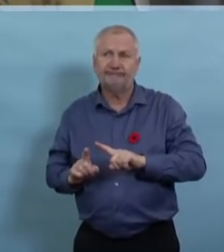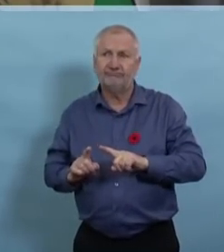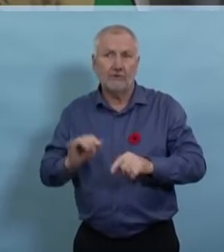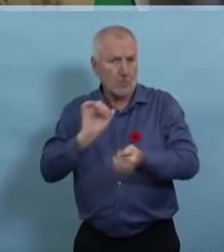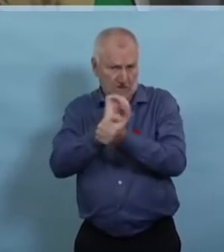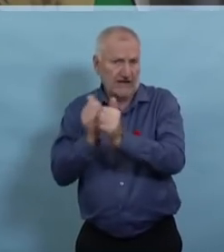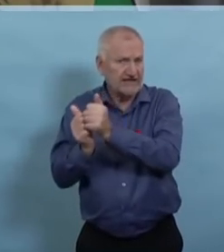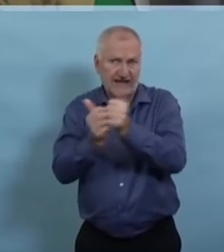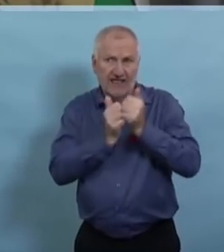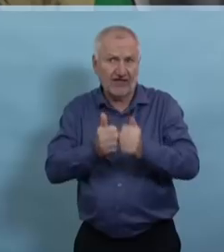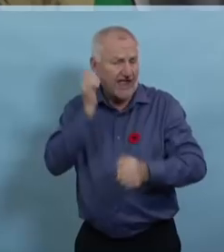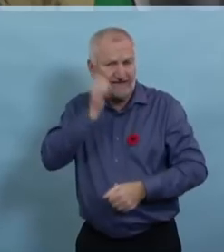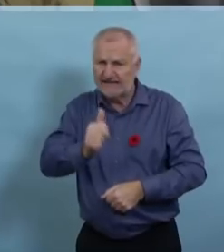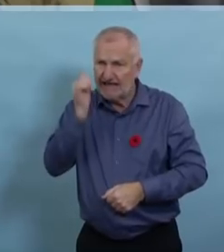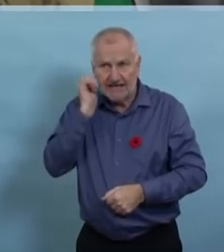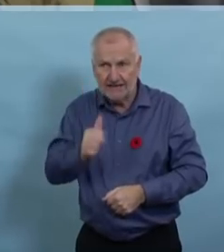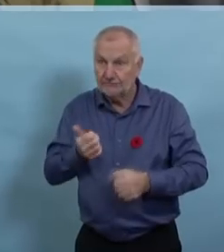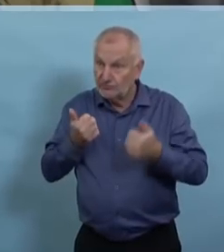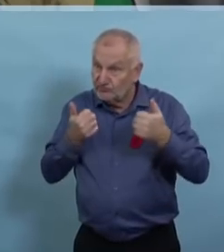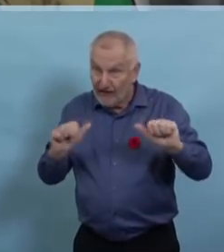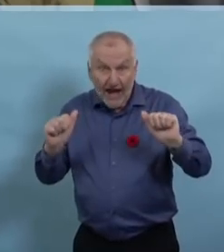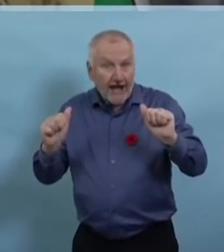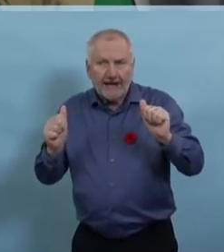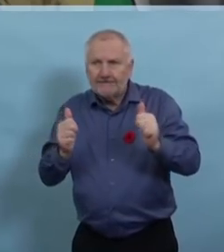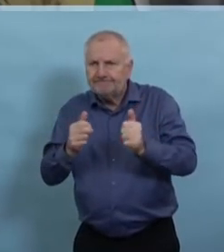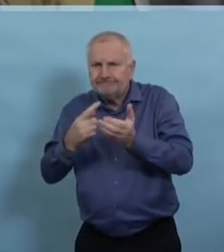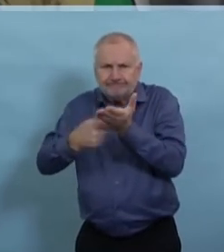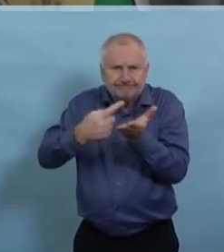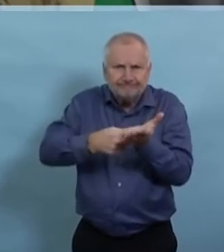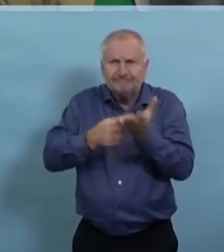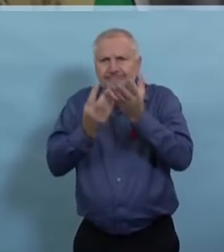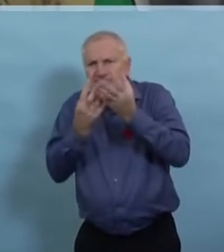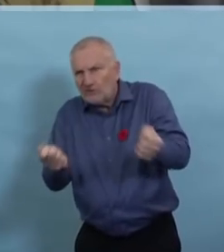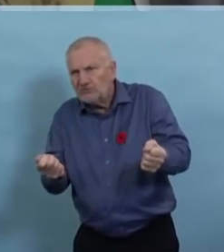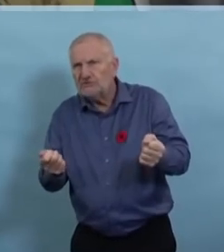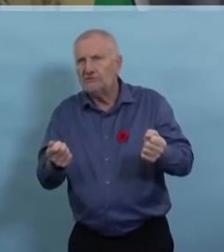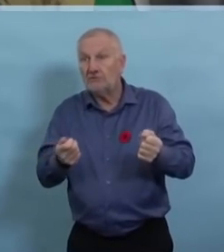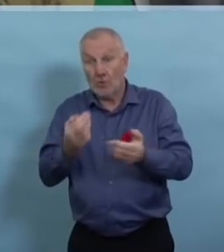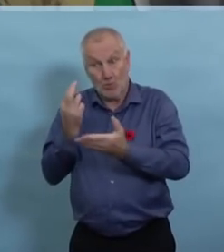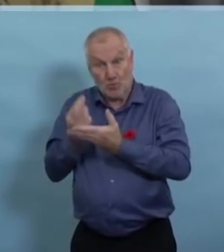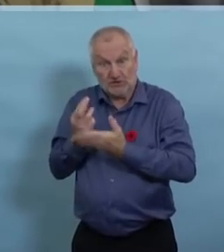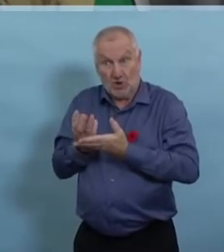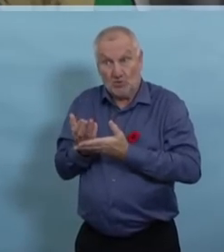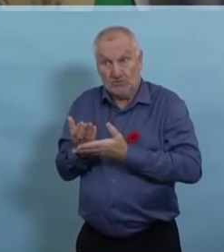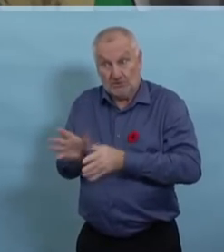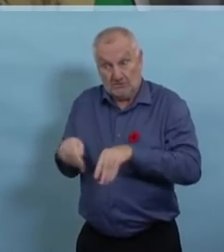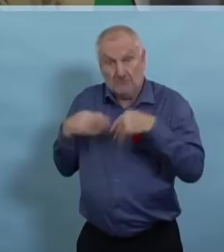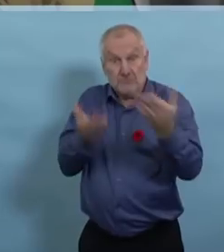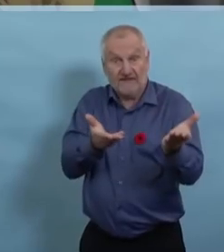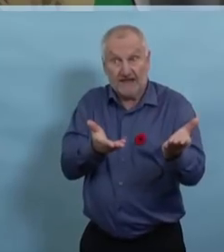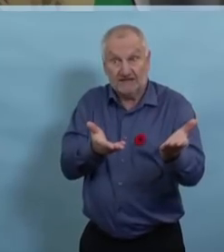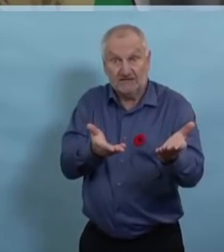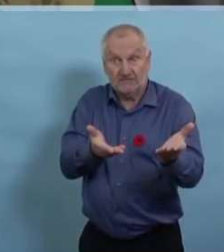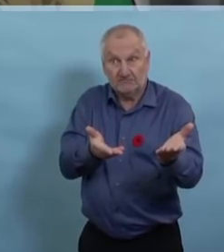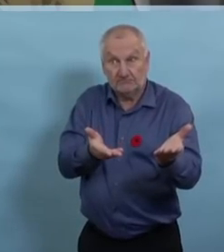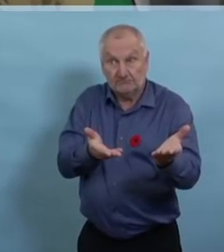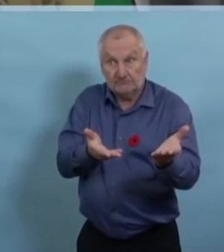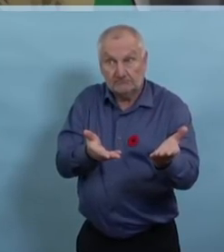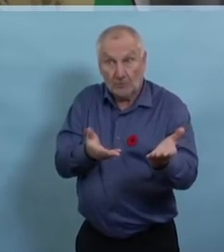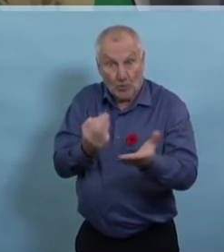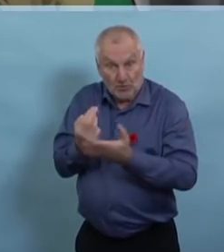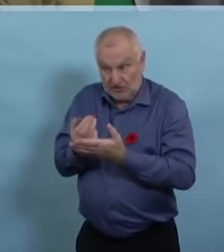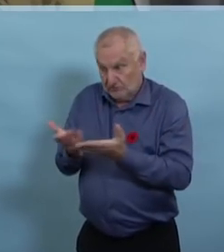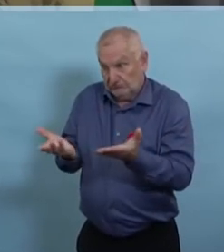resources made available. Those resources are all going to be likely expended. We're certainly on track